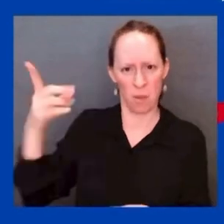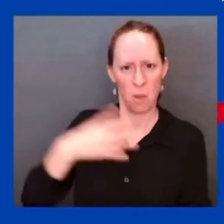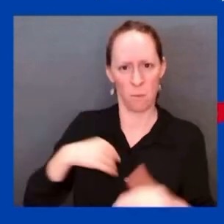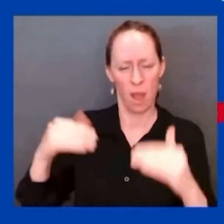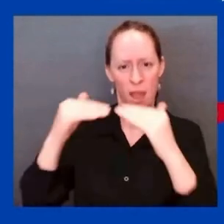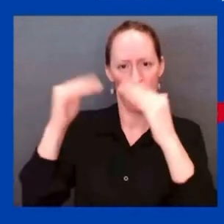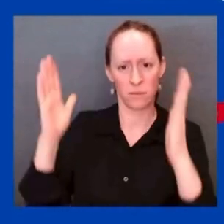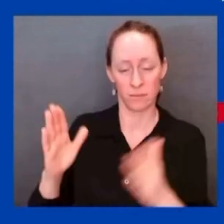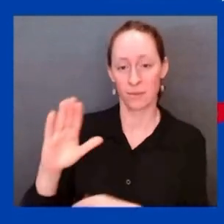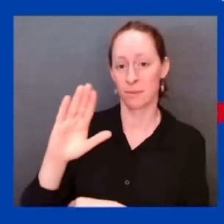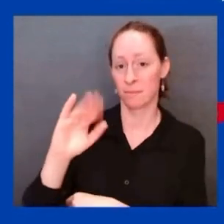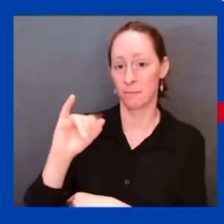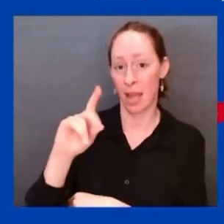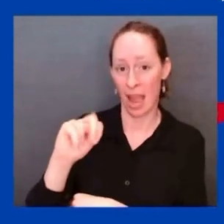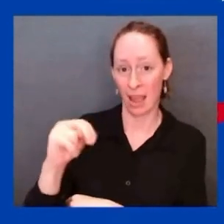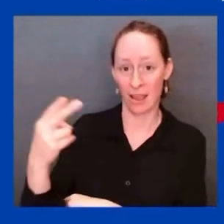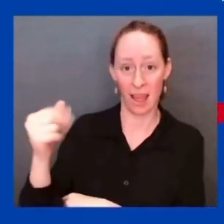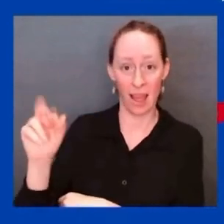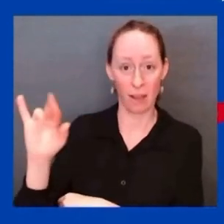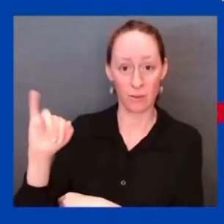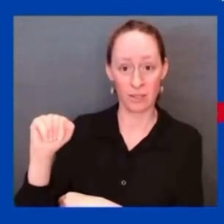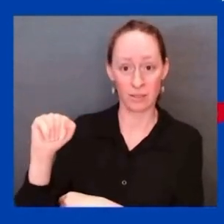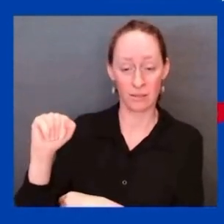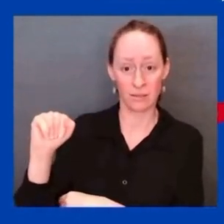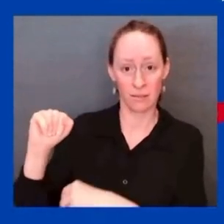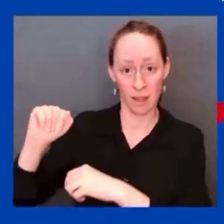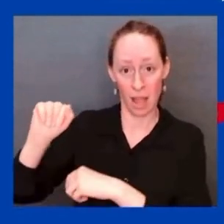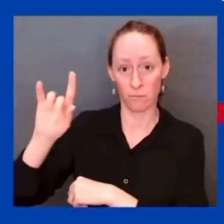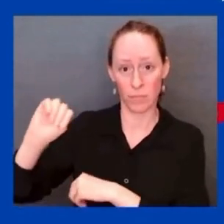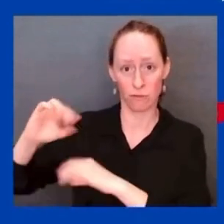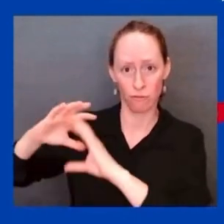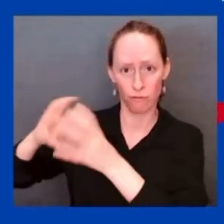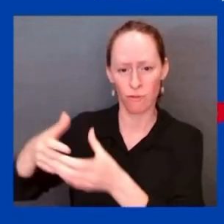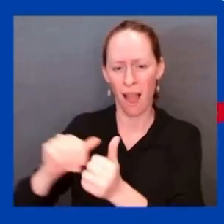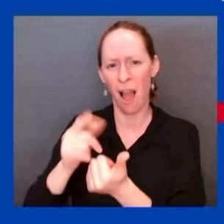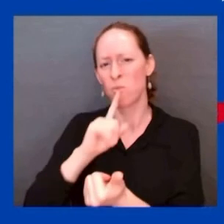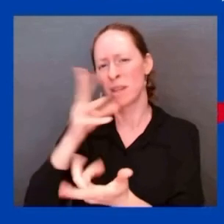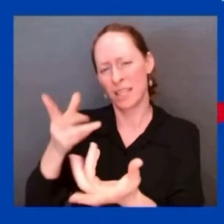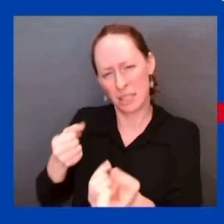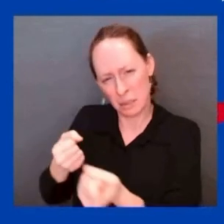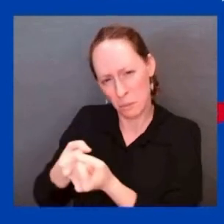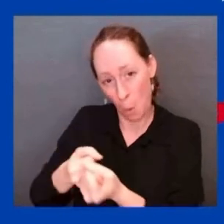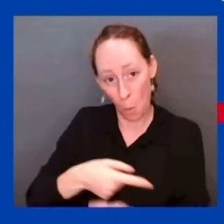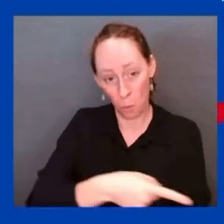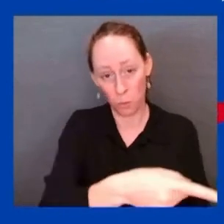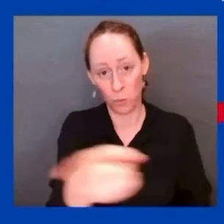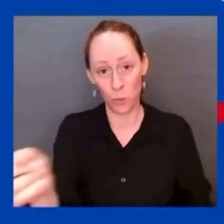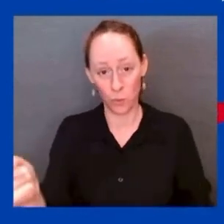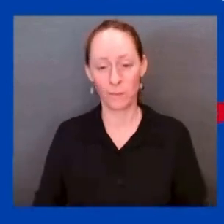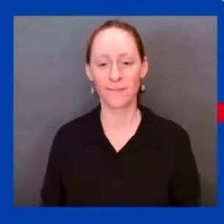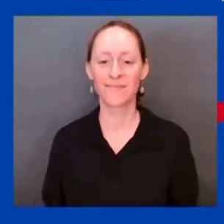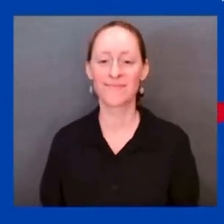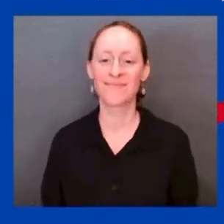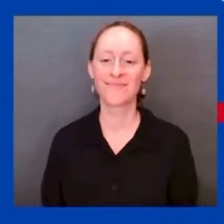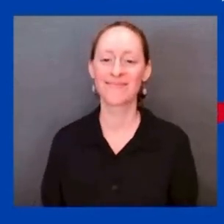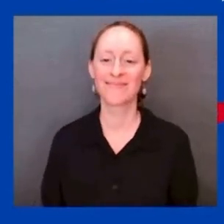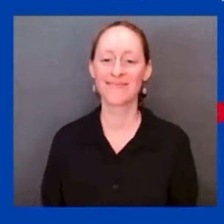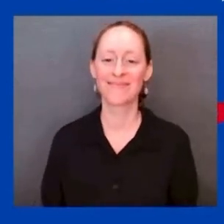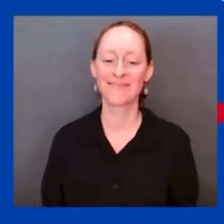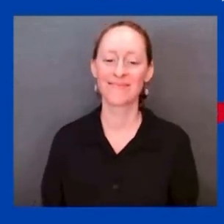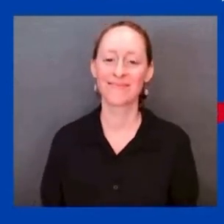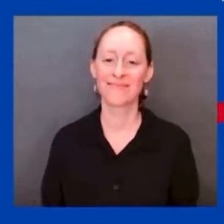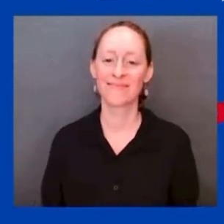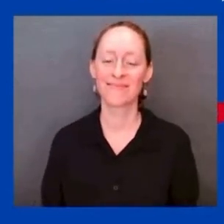we're going to go over to microphone 13, where Delegate Ronnie Beard from the great state of